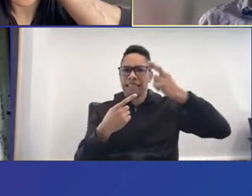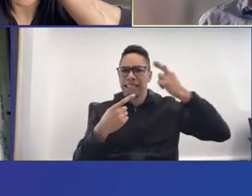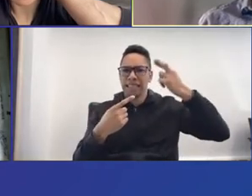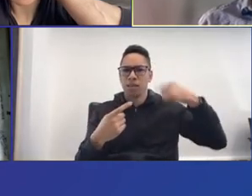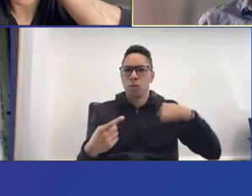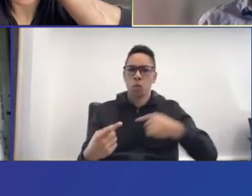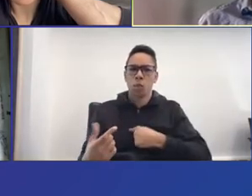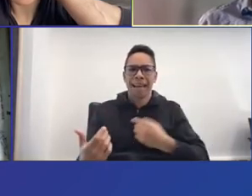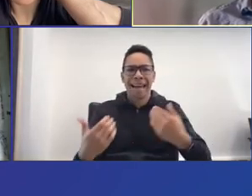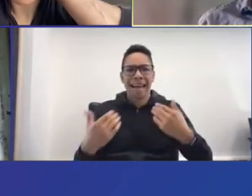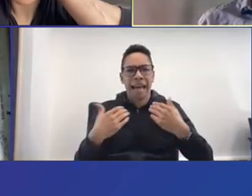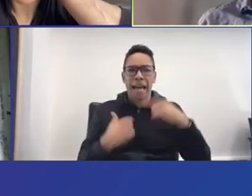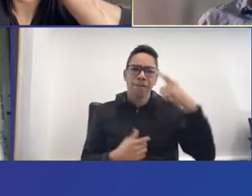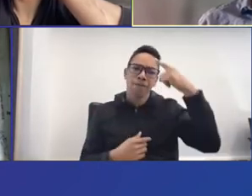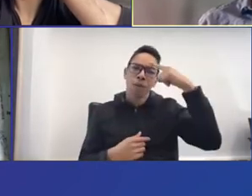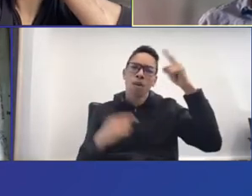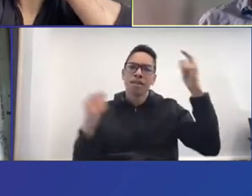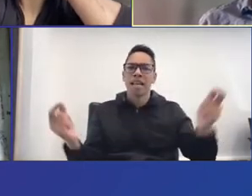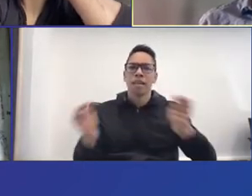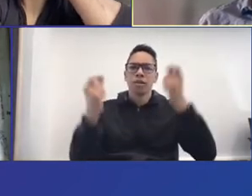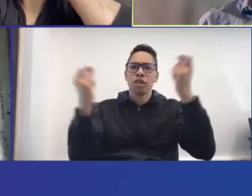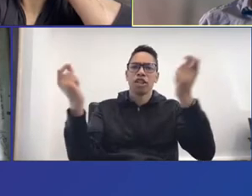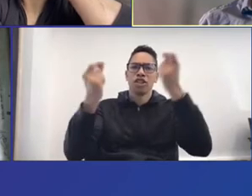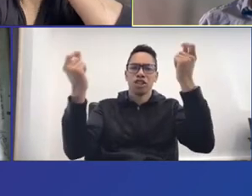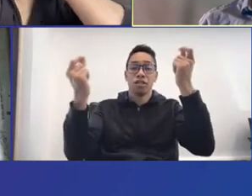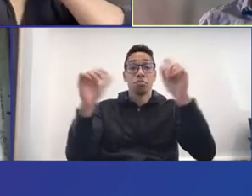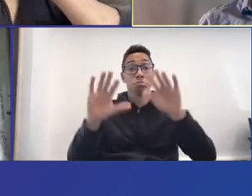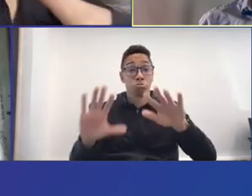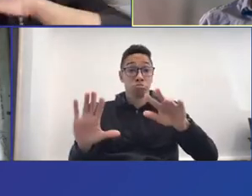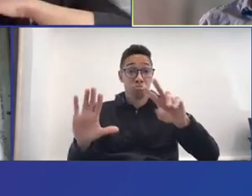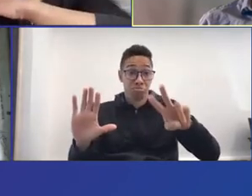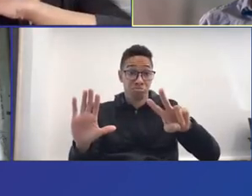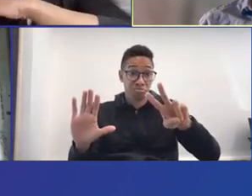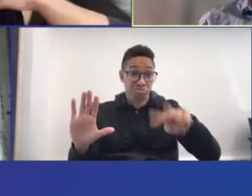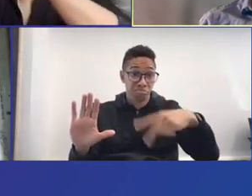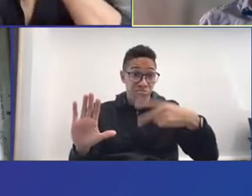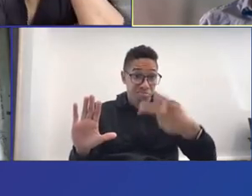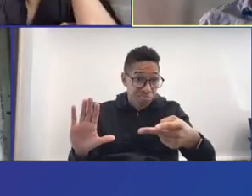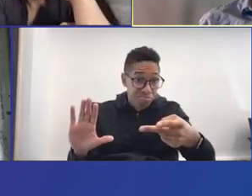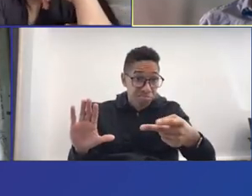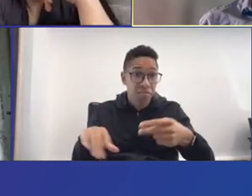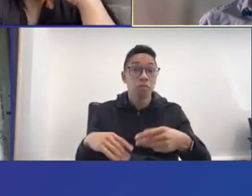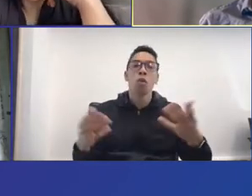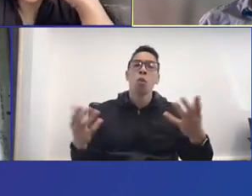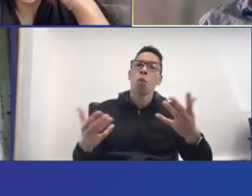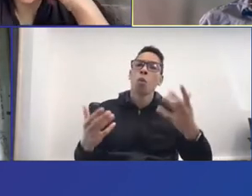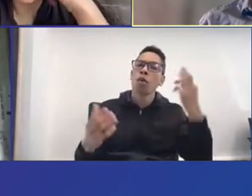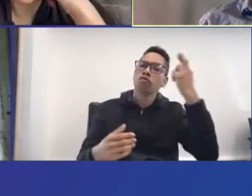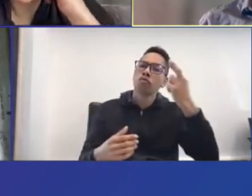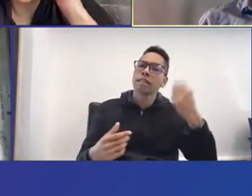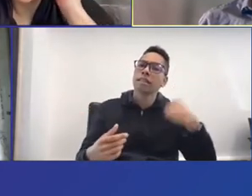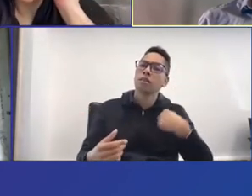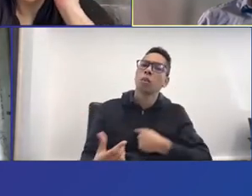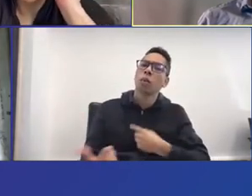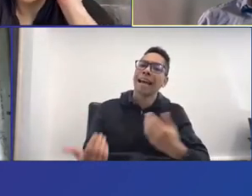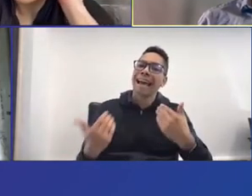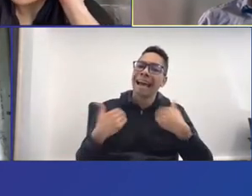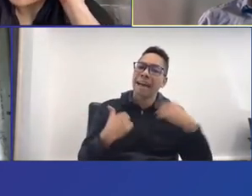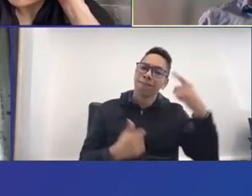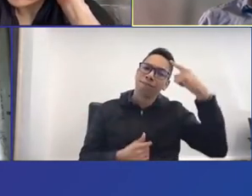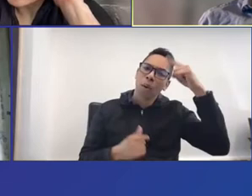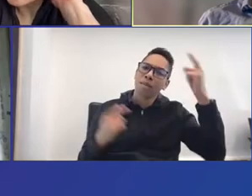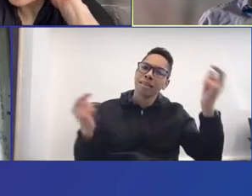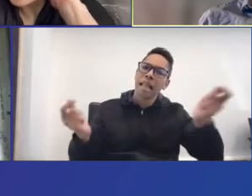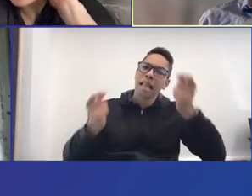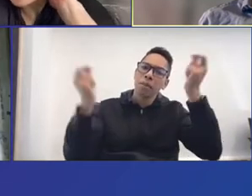celebrate? So flipping that coin on its other side, what reason do we have to celebrate? And